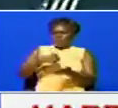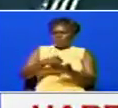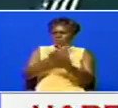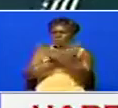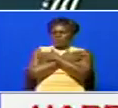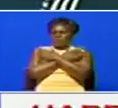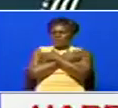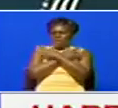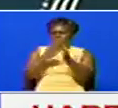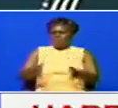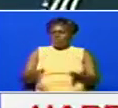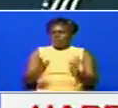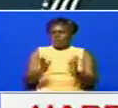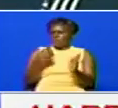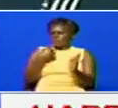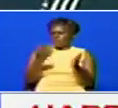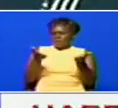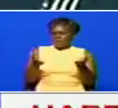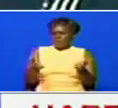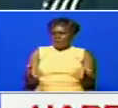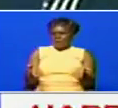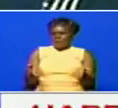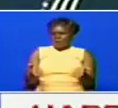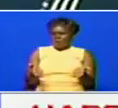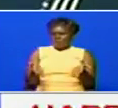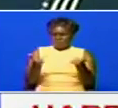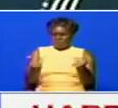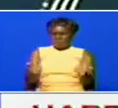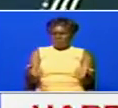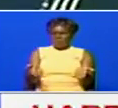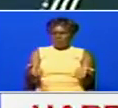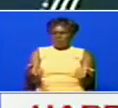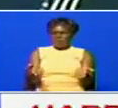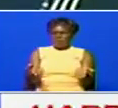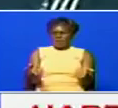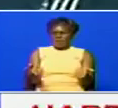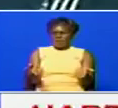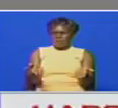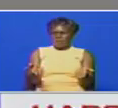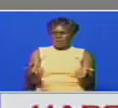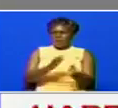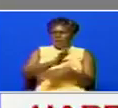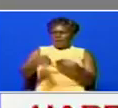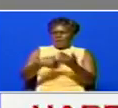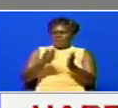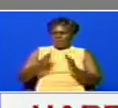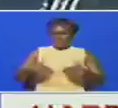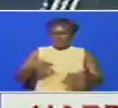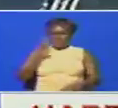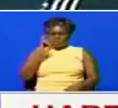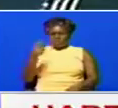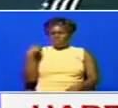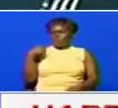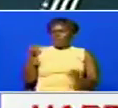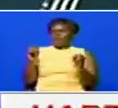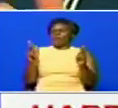way. And she said, now, here's what I've put into the machine. Look at it. Everybody got to look at the numbers. She said,